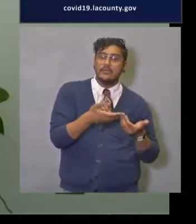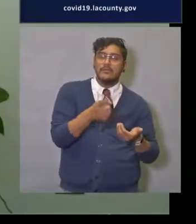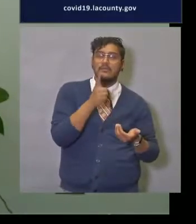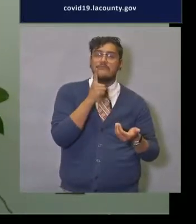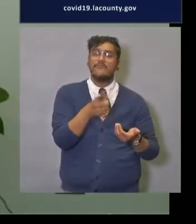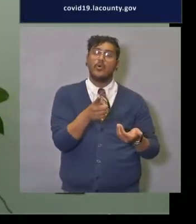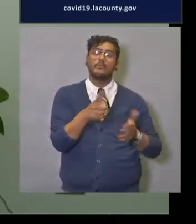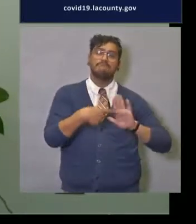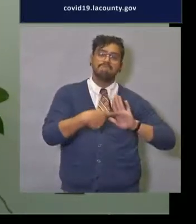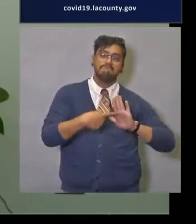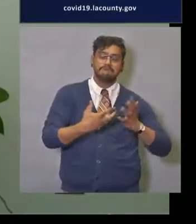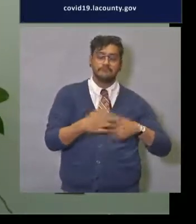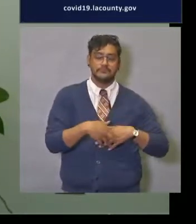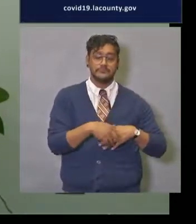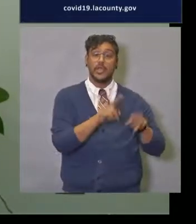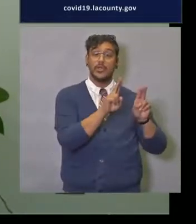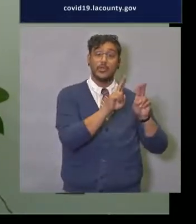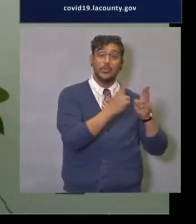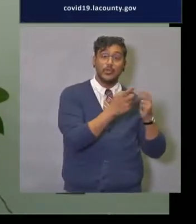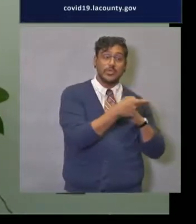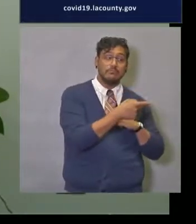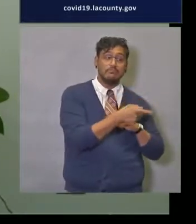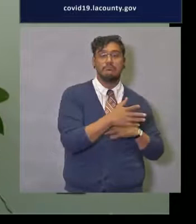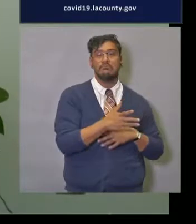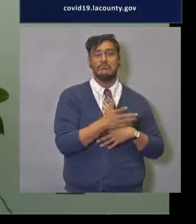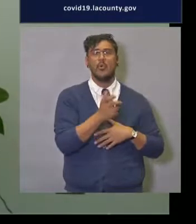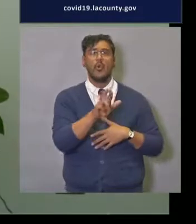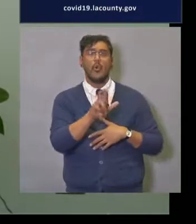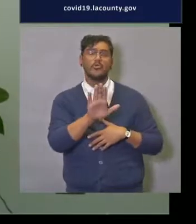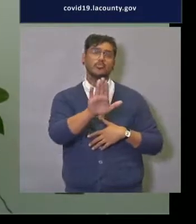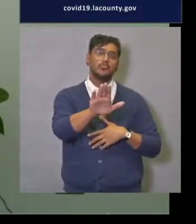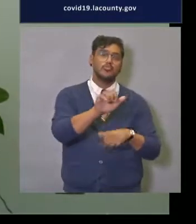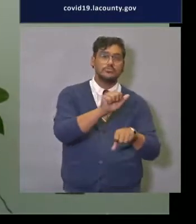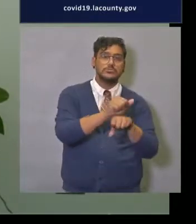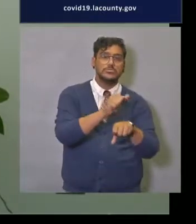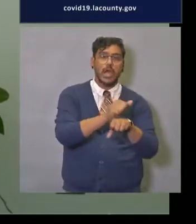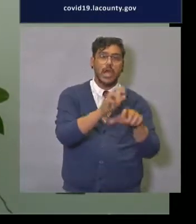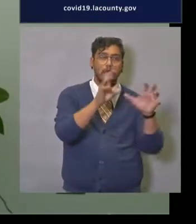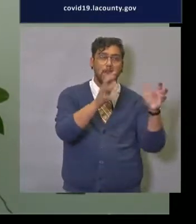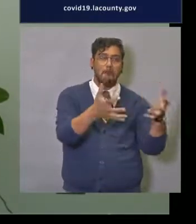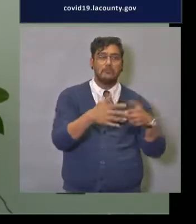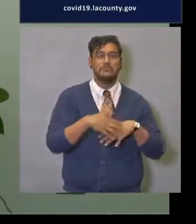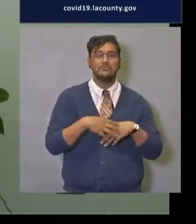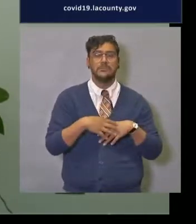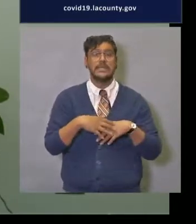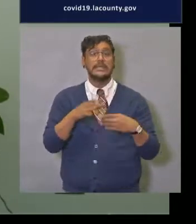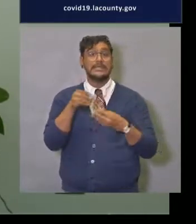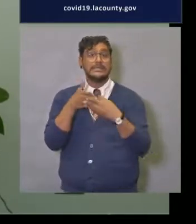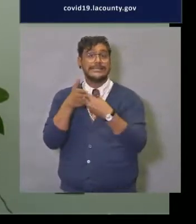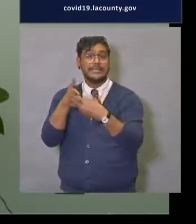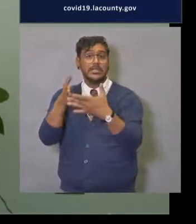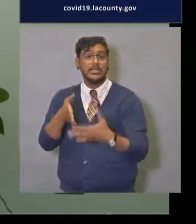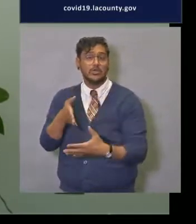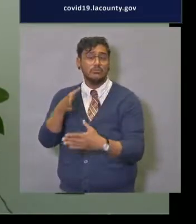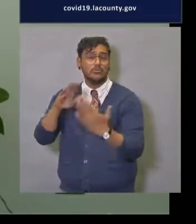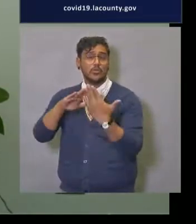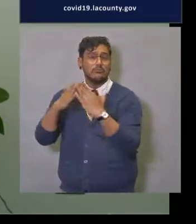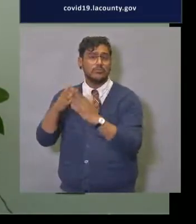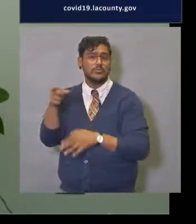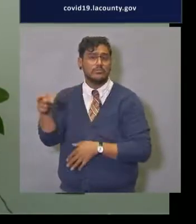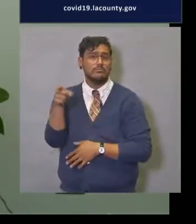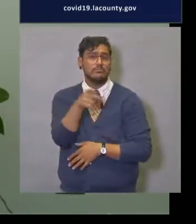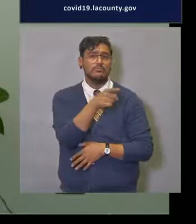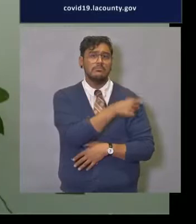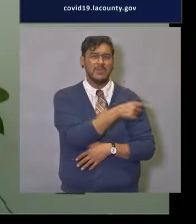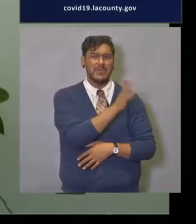for example, with the unions, we work with the workplaces, we work with trusted leaders in the community who really can help us identify people in a